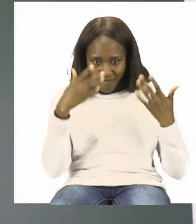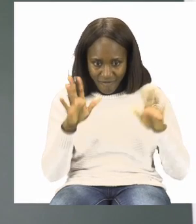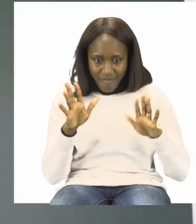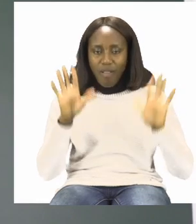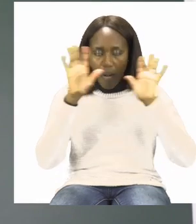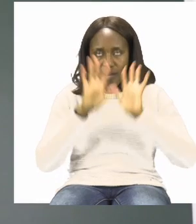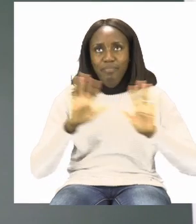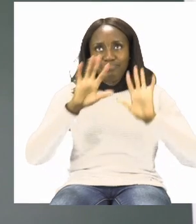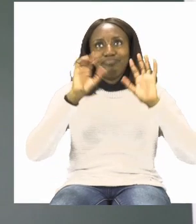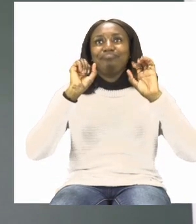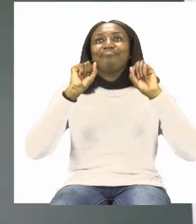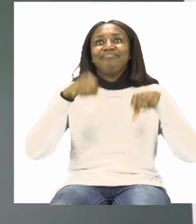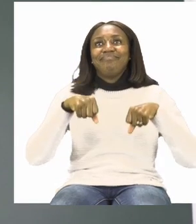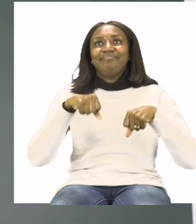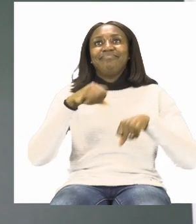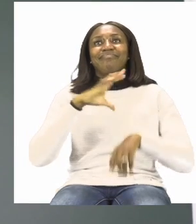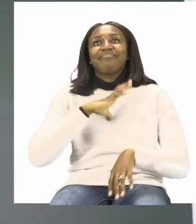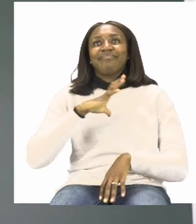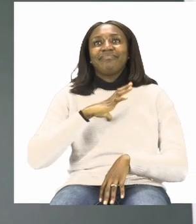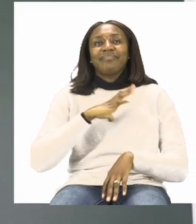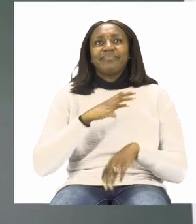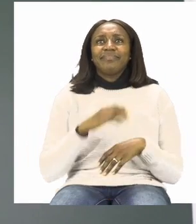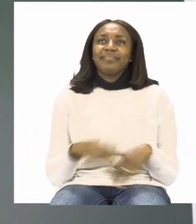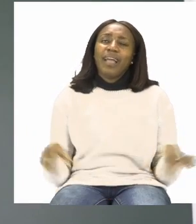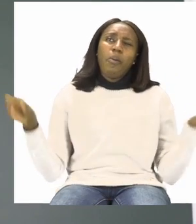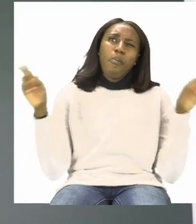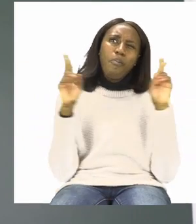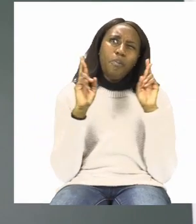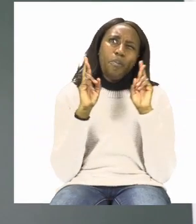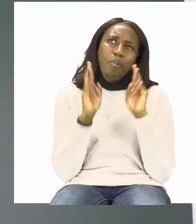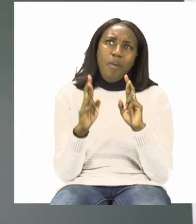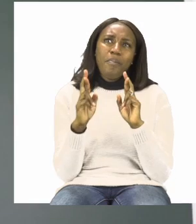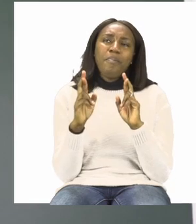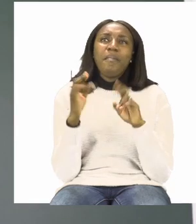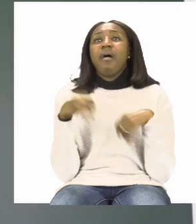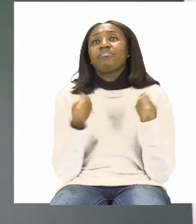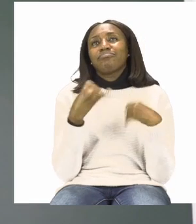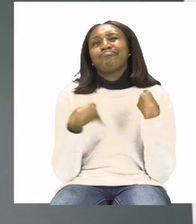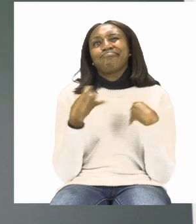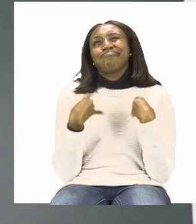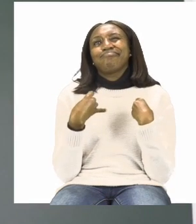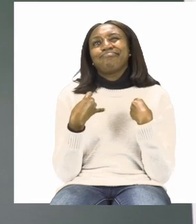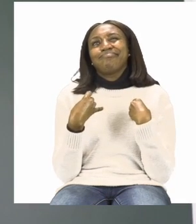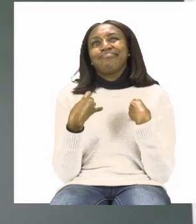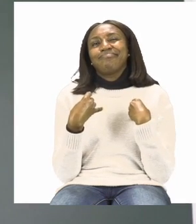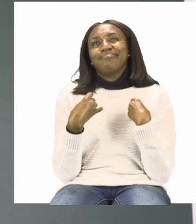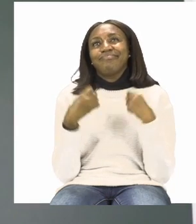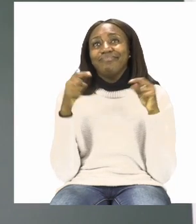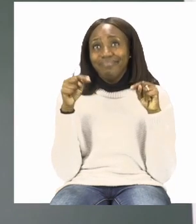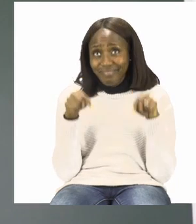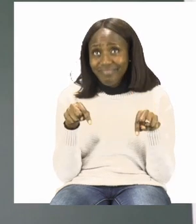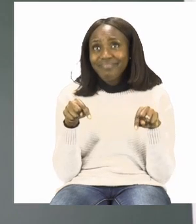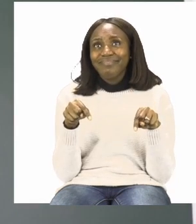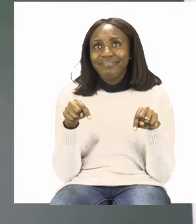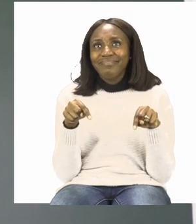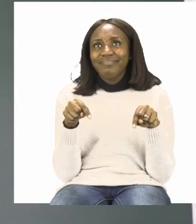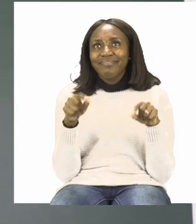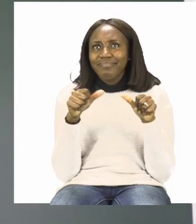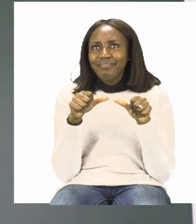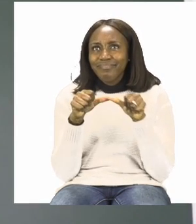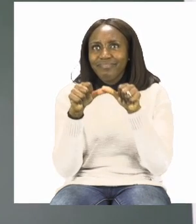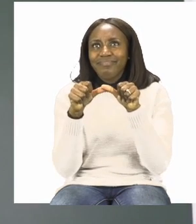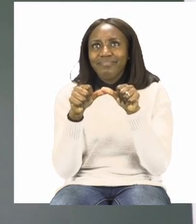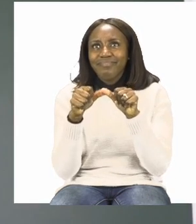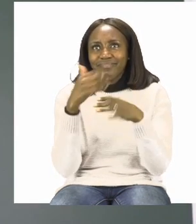cross. Now I hope you had fun, boys and girls. You can now go back and do all